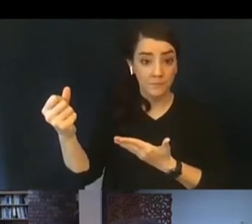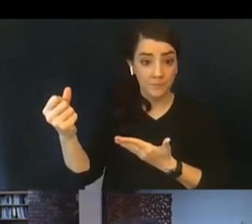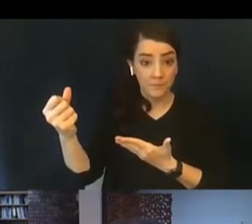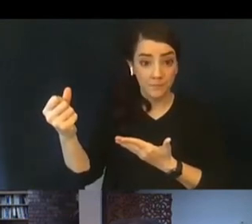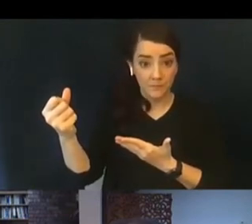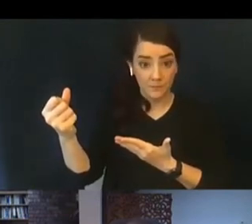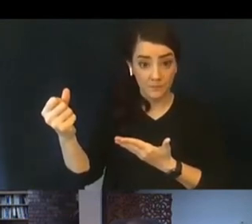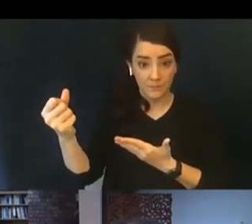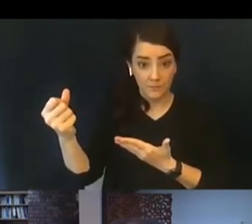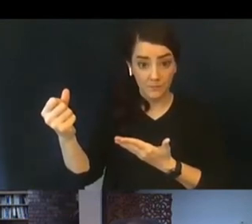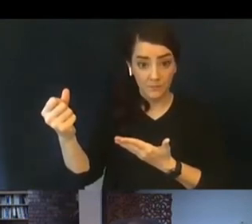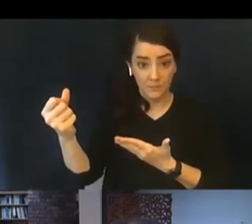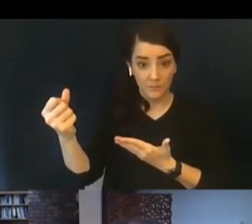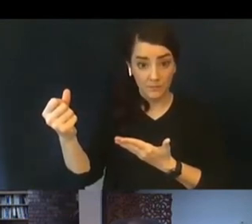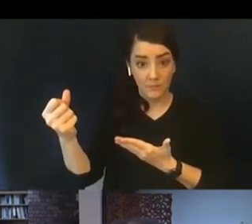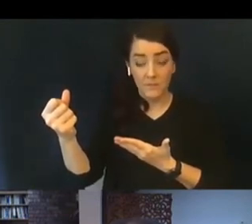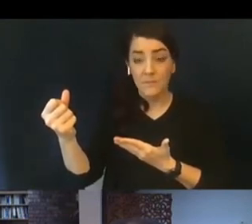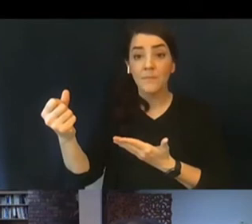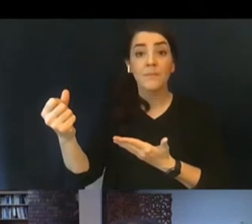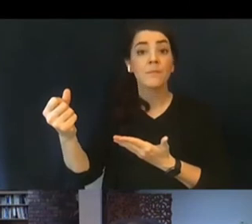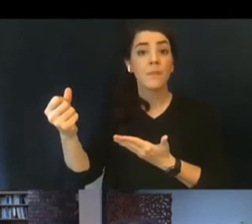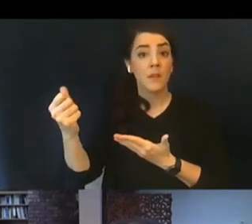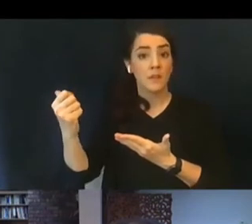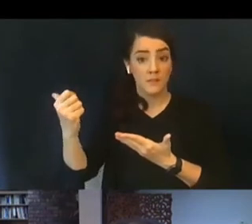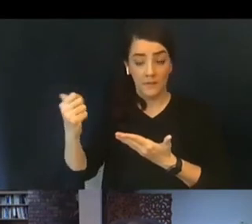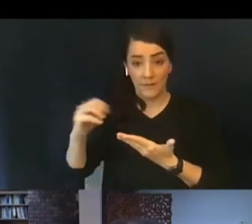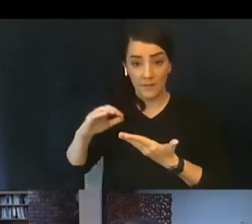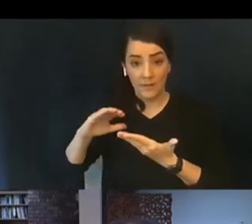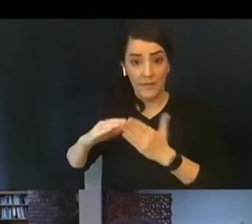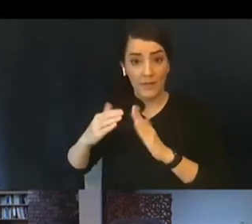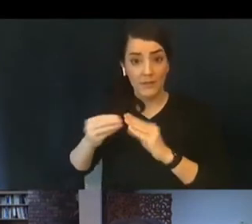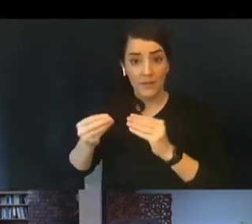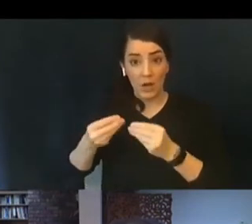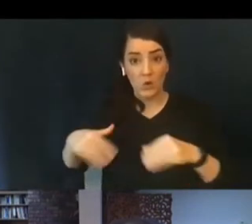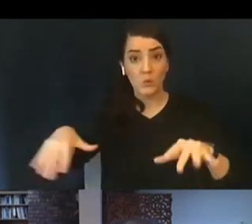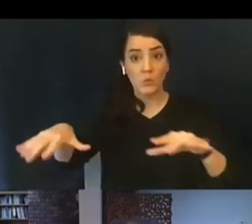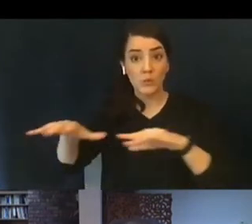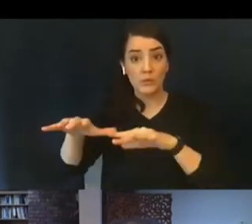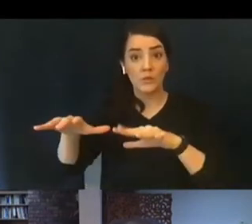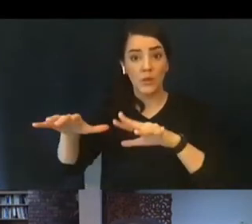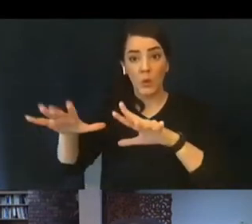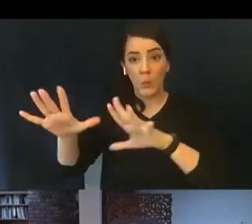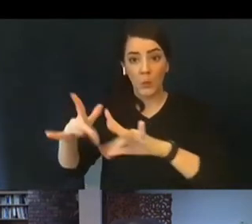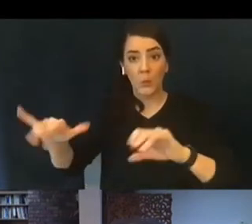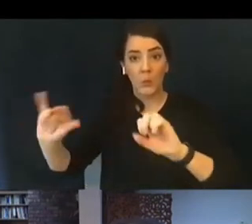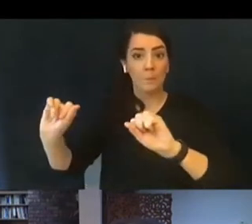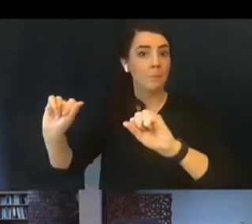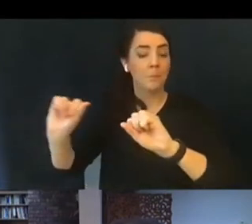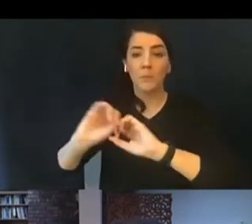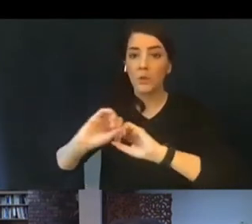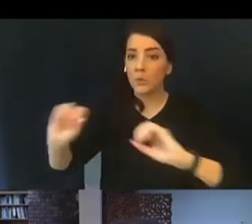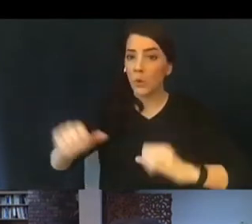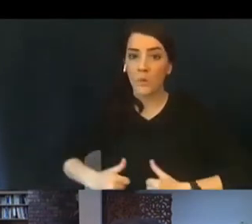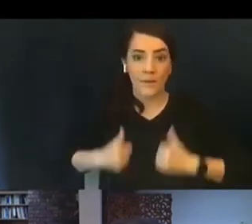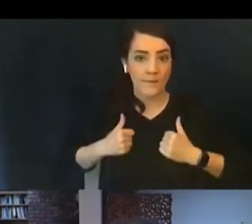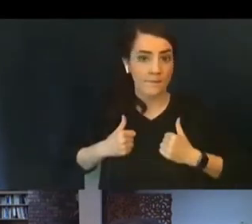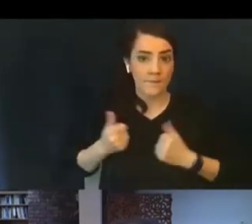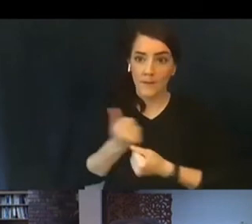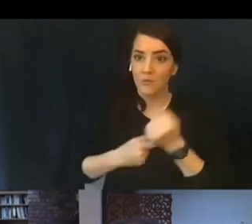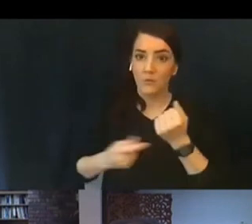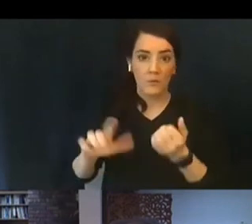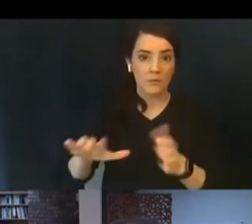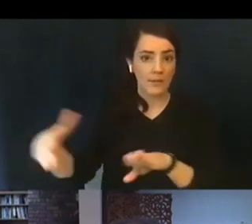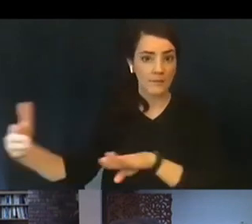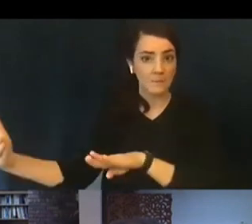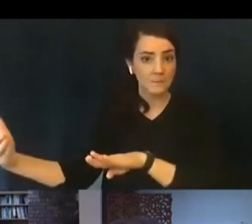villages, empty or devoid of any life, any animal life as well. Um, so,